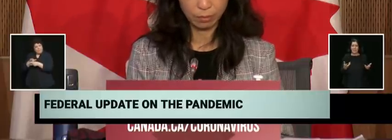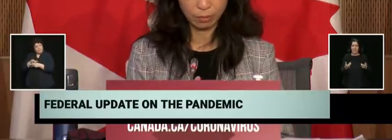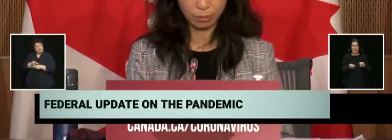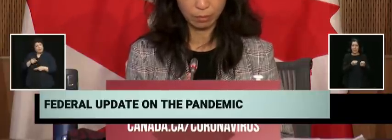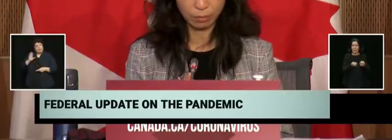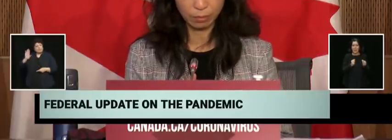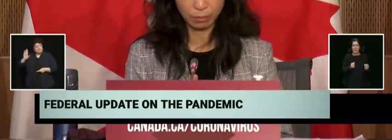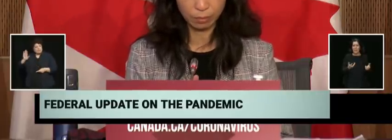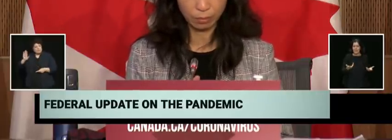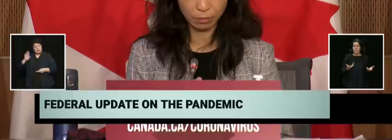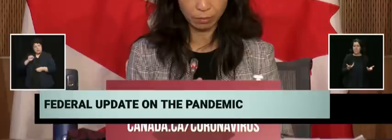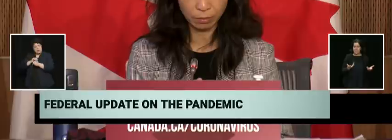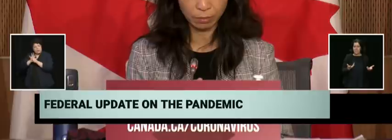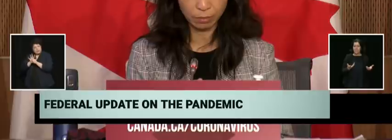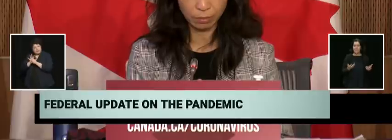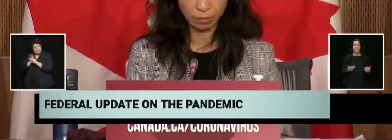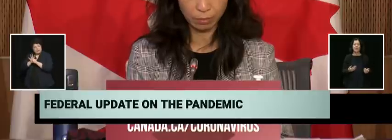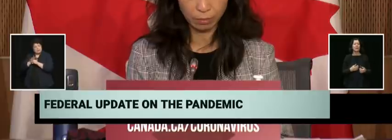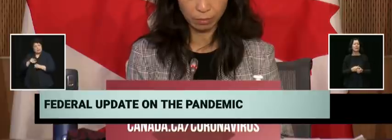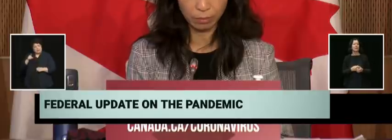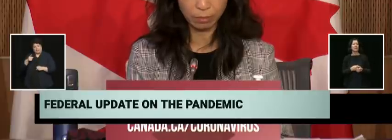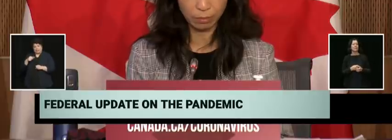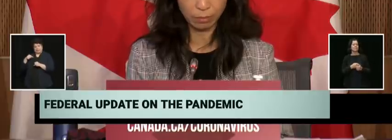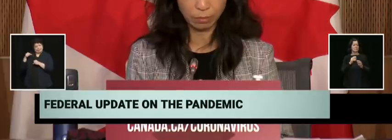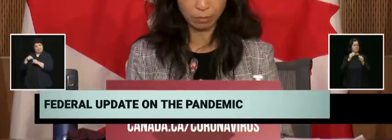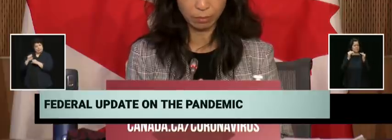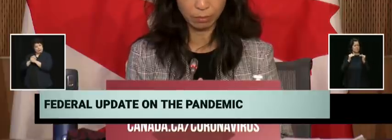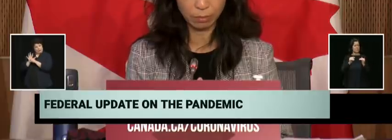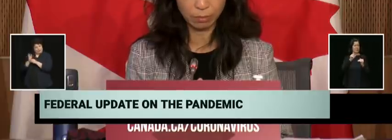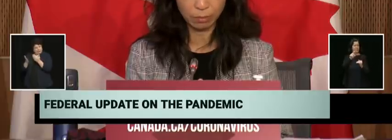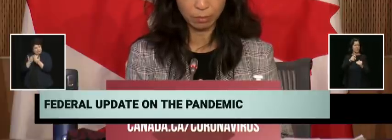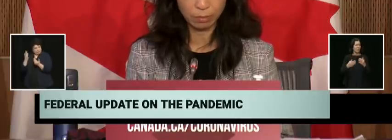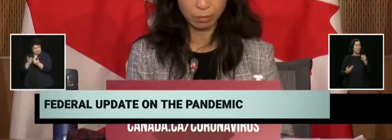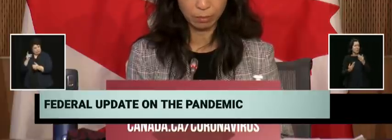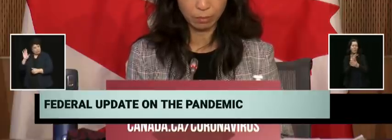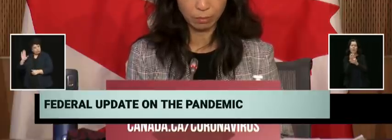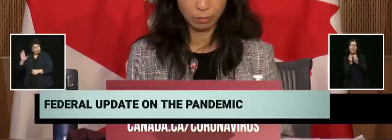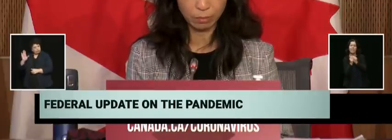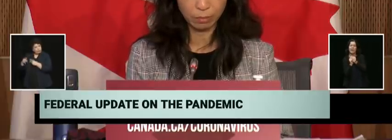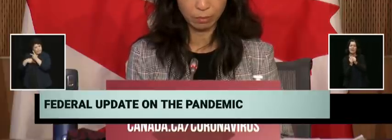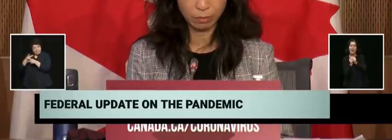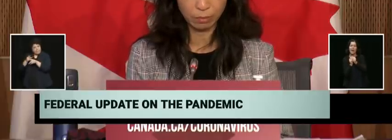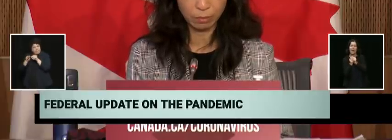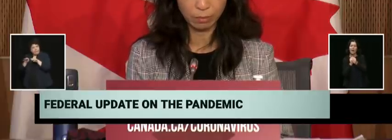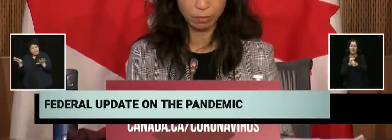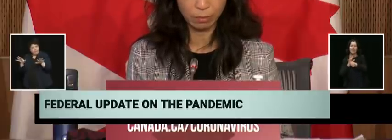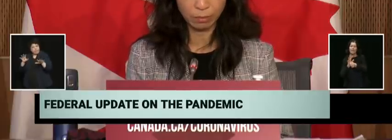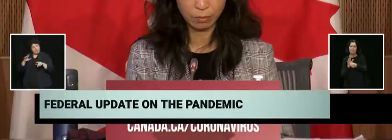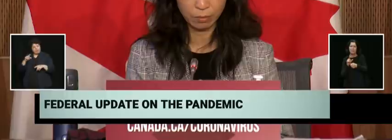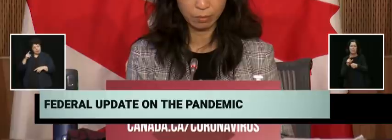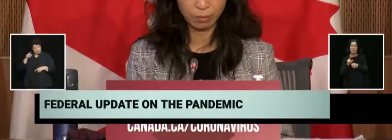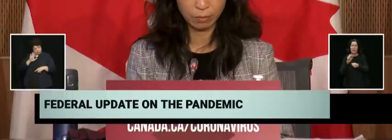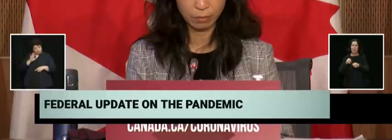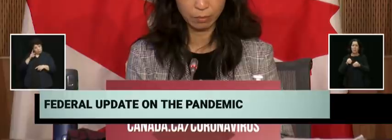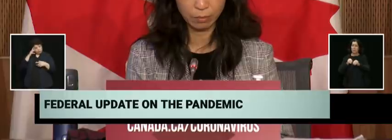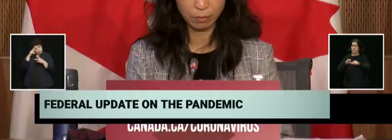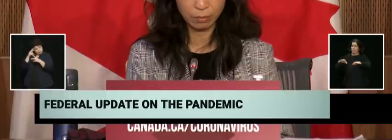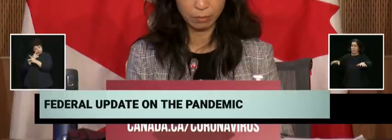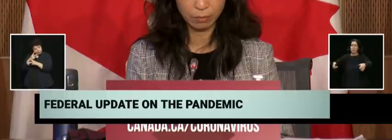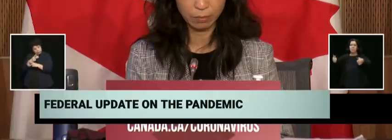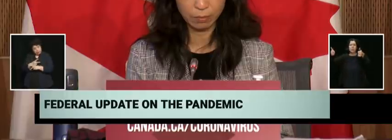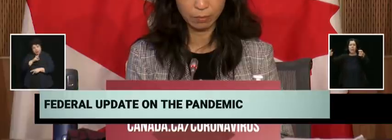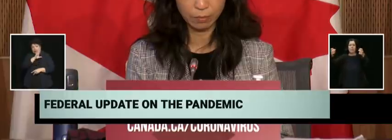more easily transmitted than what we've seen to date. Just wondering if that's been taken into account in the modeling numbers at all,